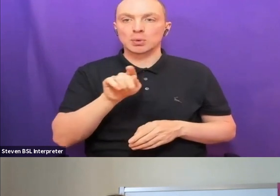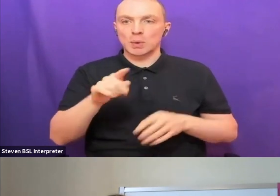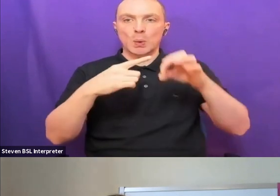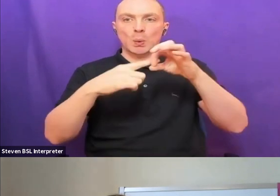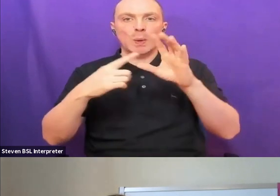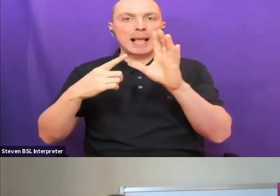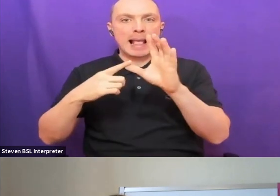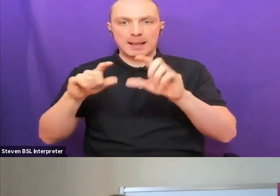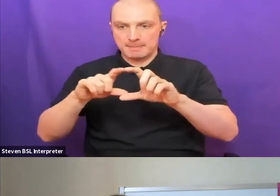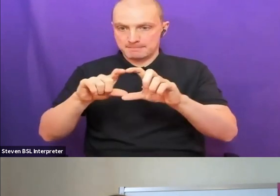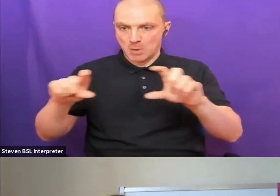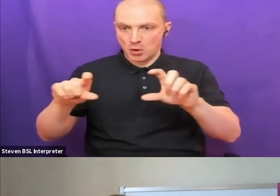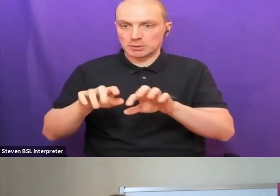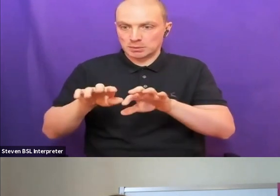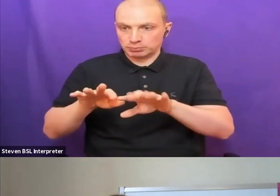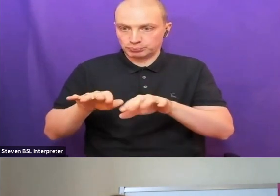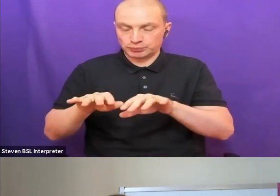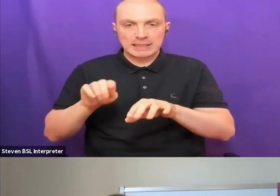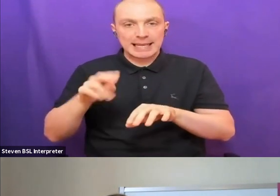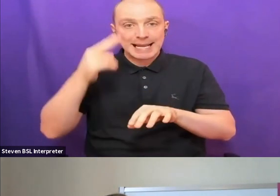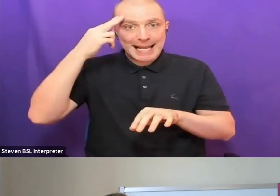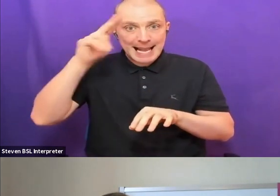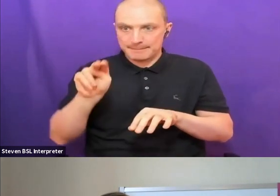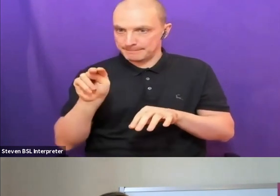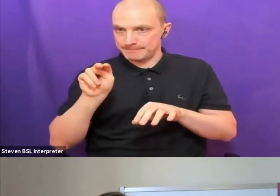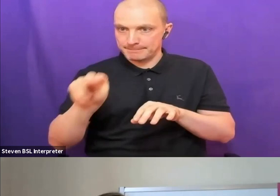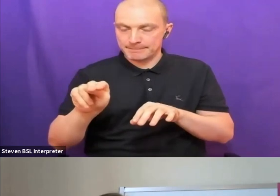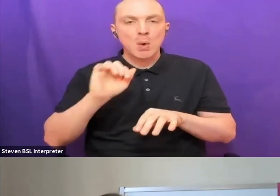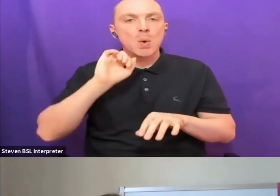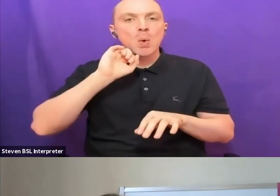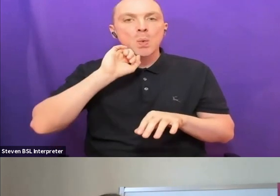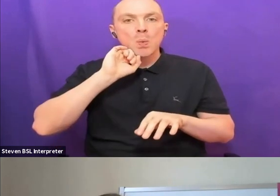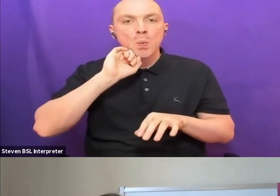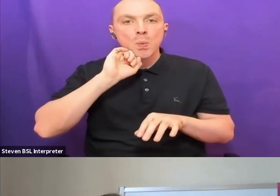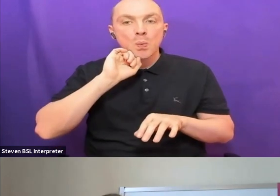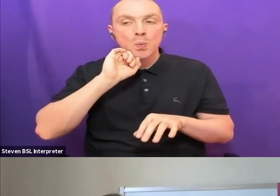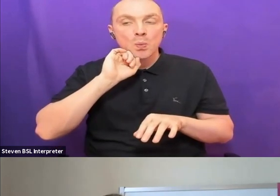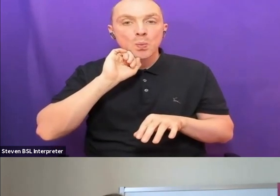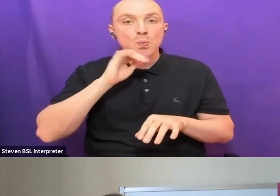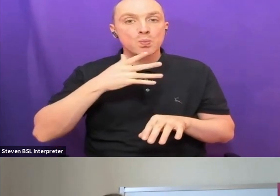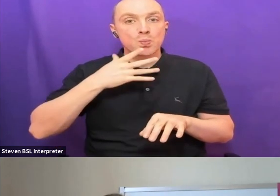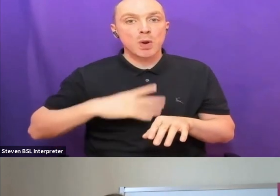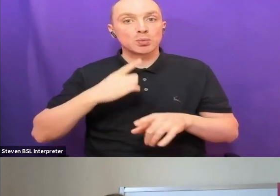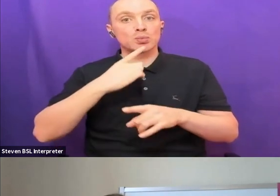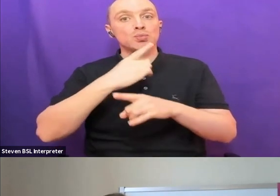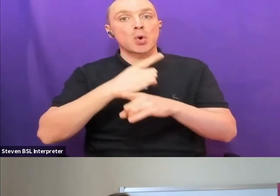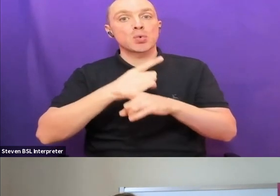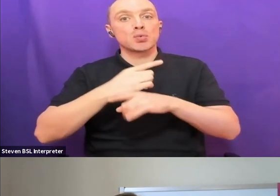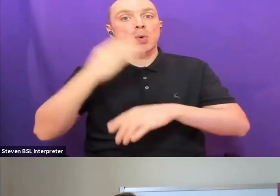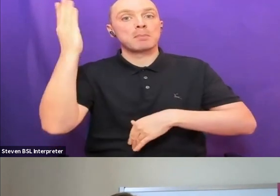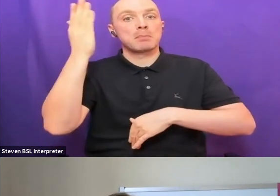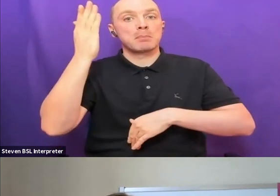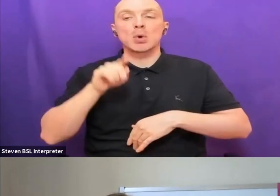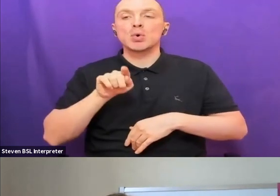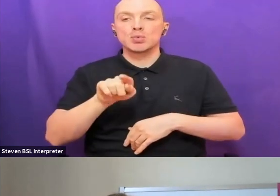and then we can select you to speak. At this point, you'll have to manually unmute yourself to be heard.